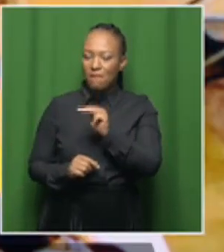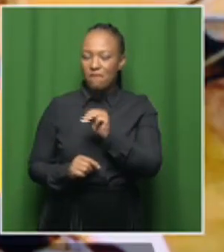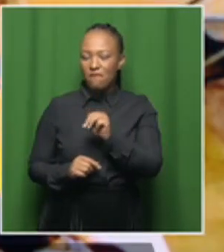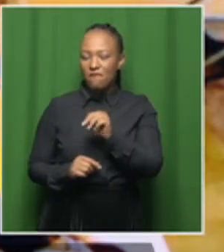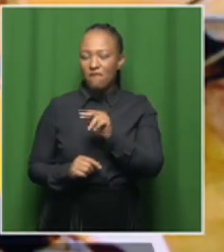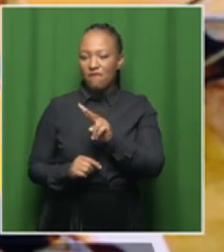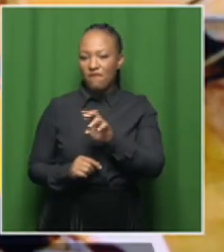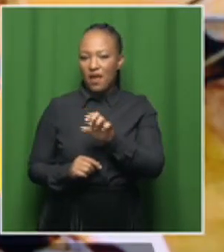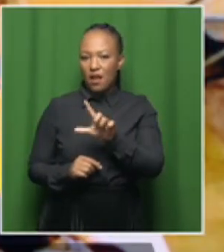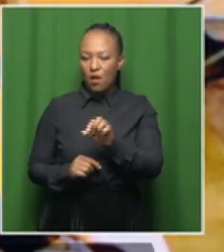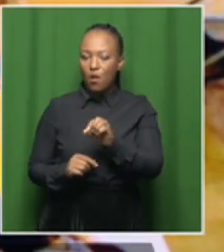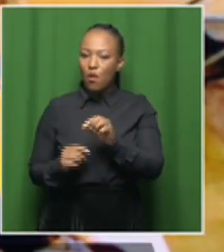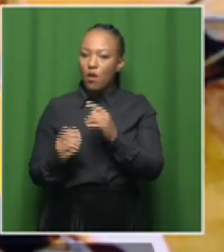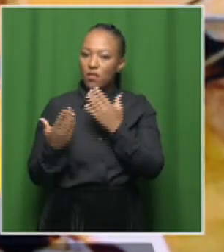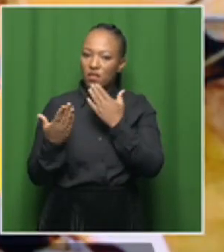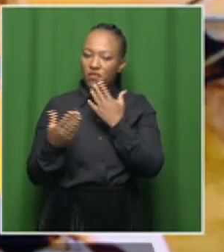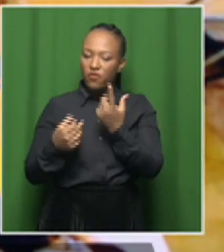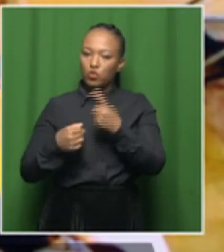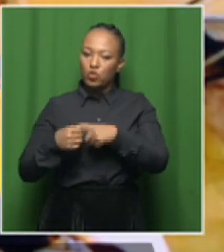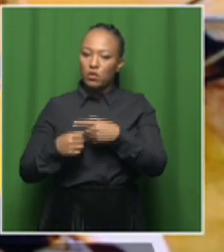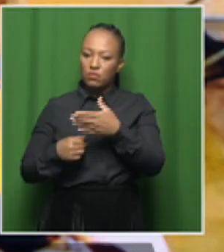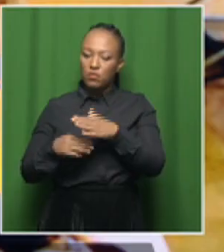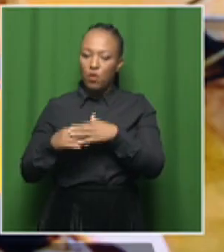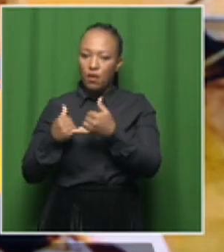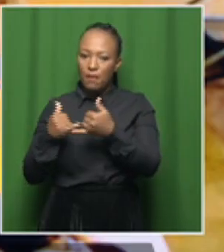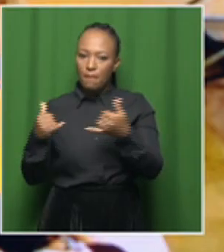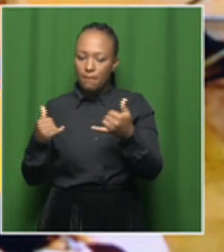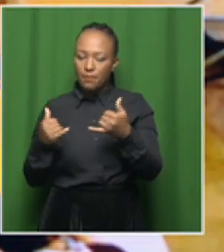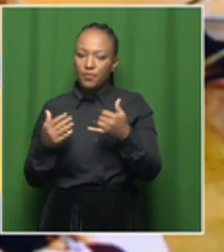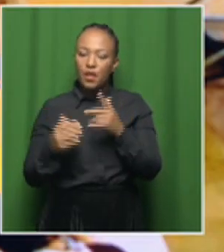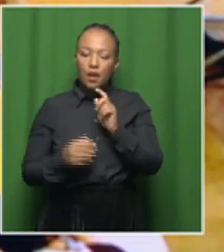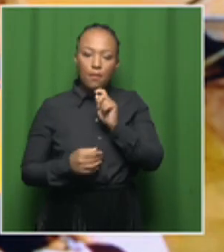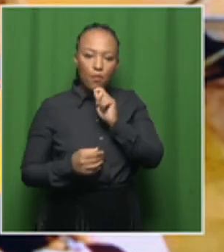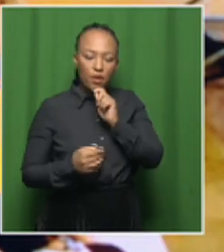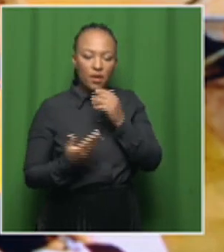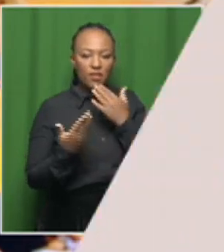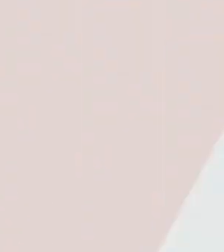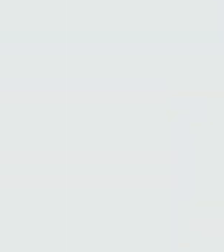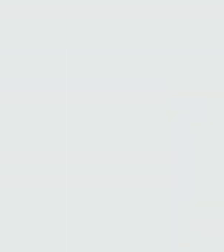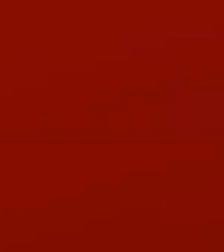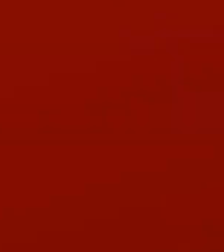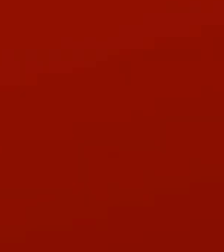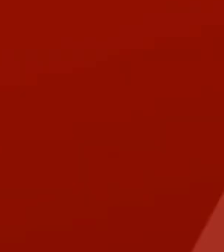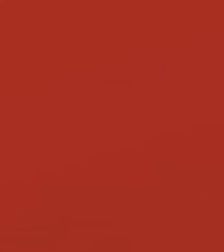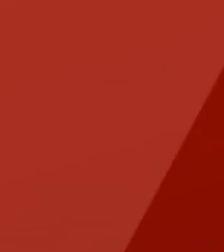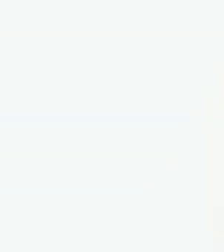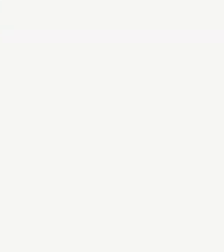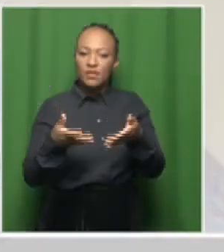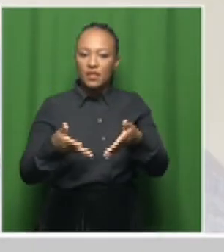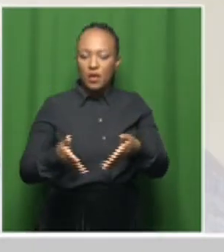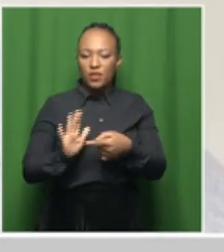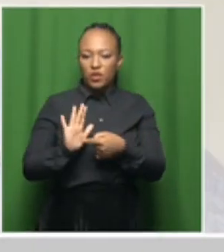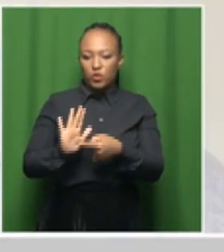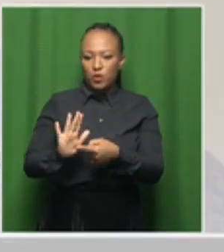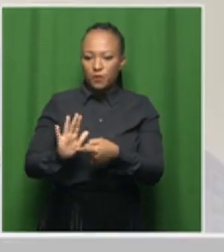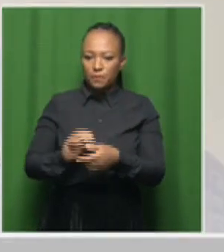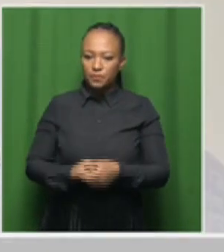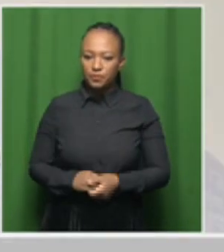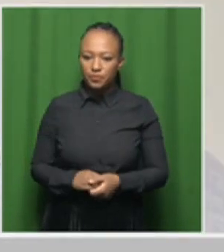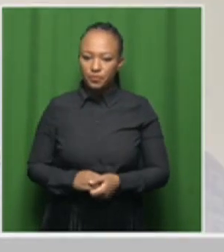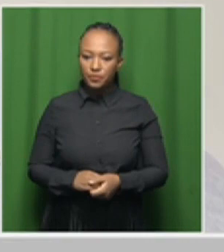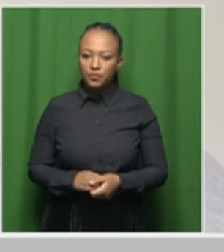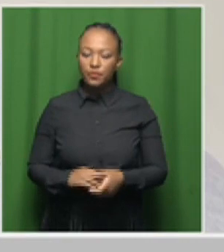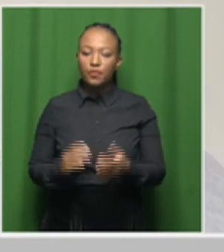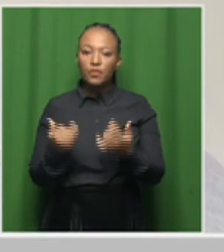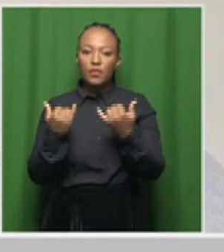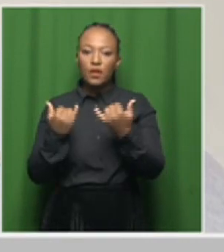us at this hour. Good morning, Lisa, and thank you for having me on the show. Firstly, perhaps given the current state